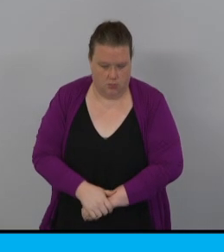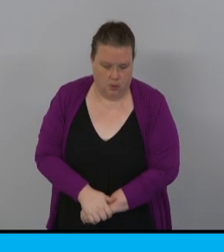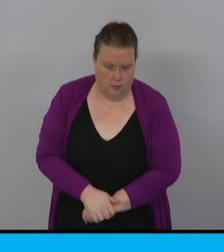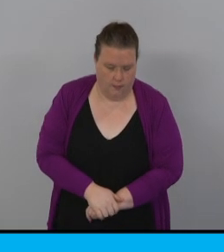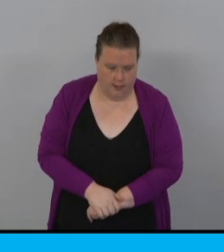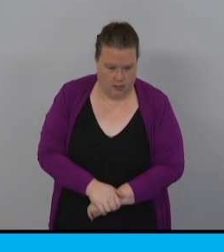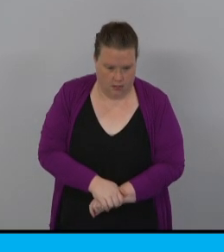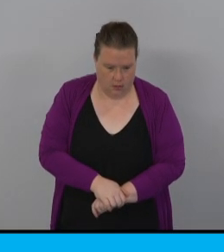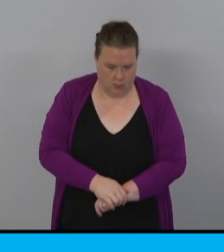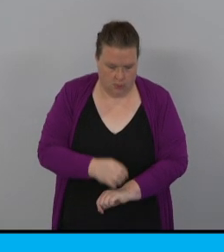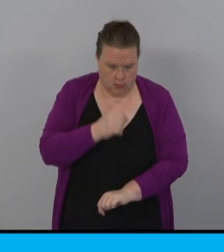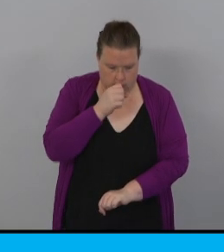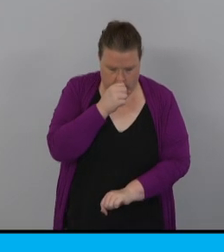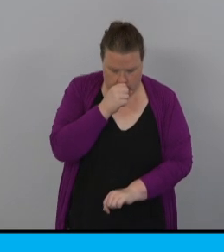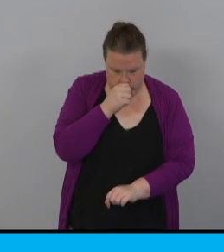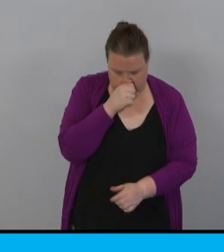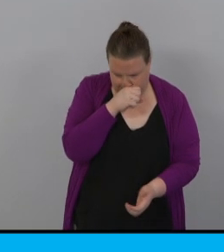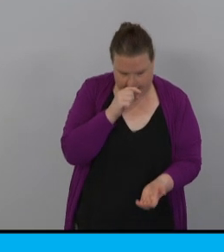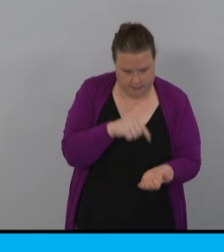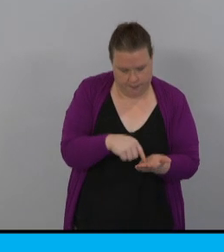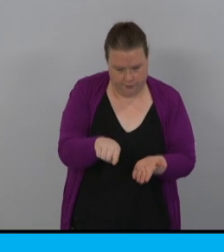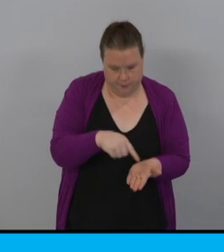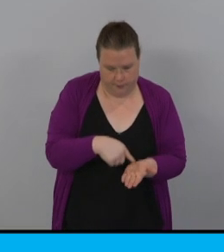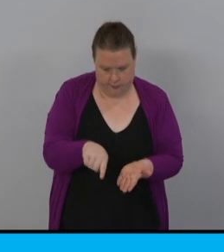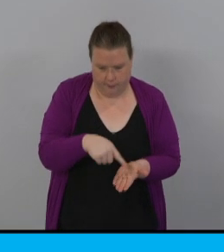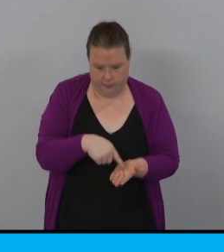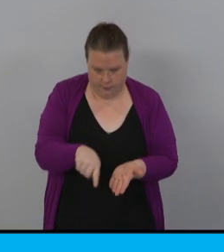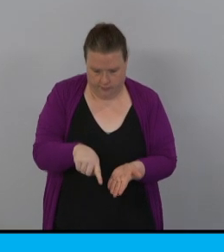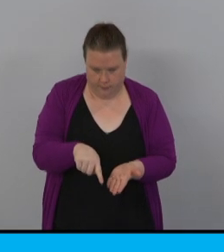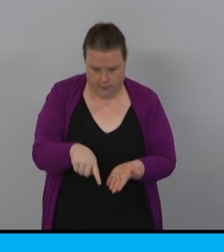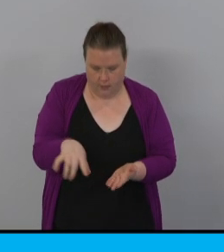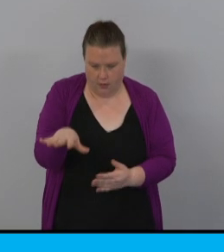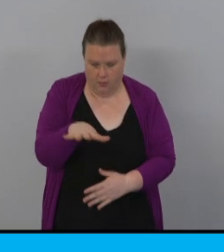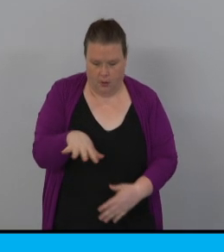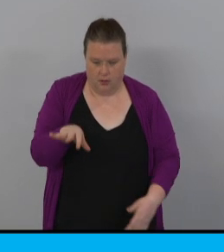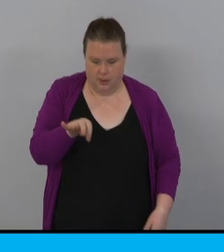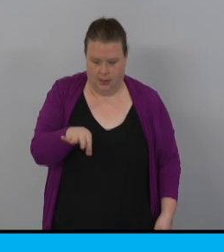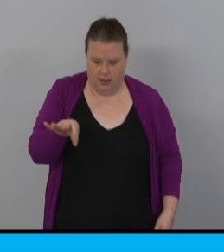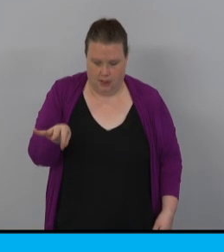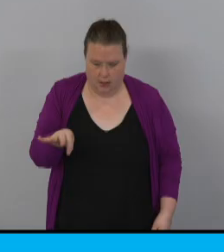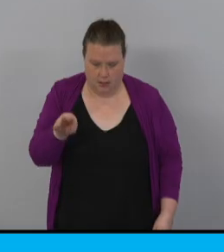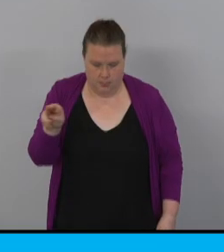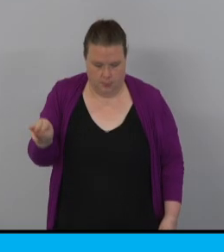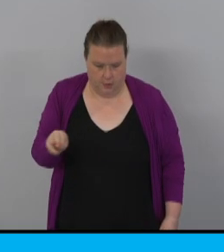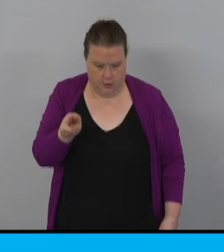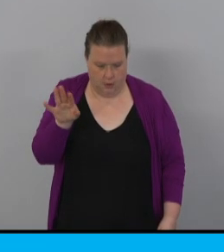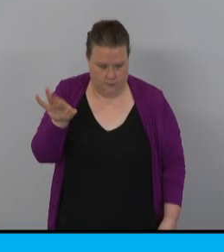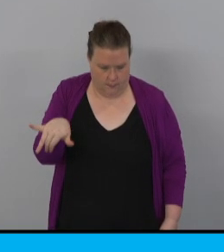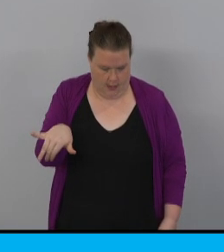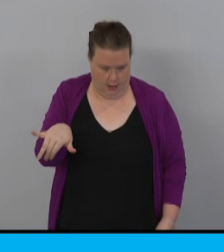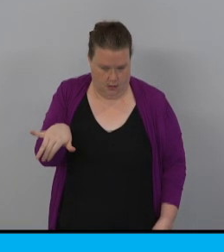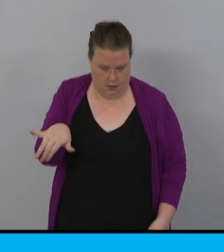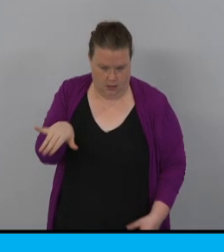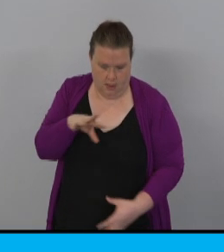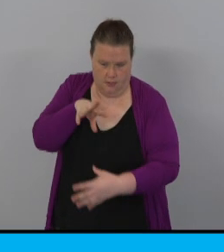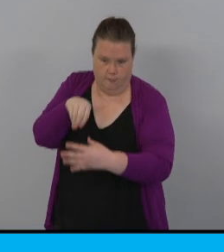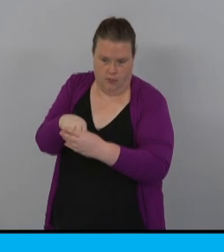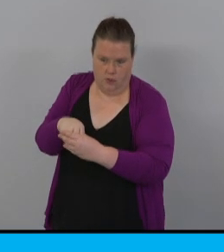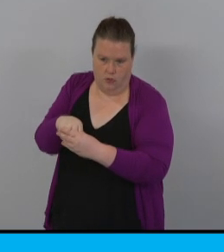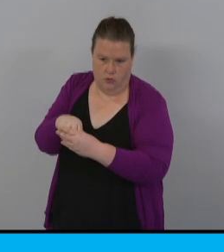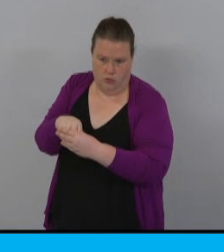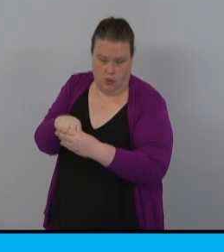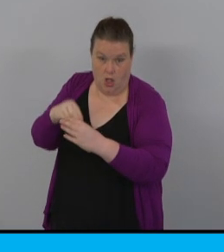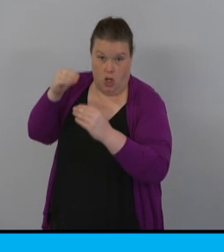On our expenditures, about 99 million of that is in instruction and instructional